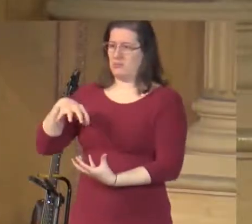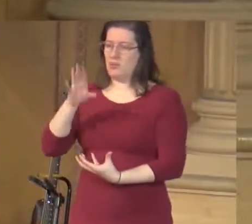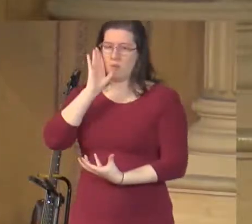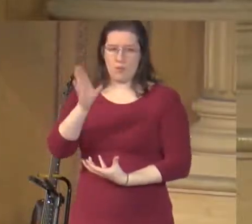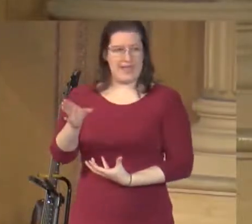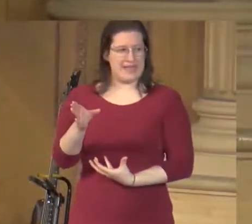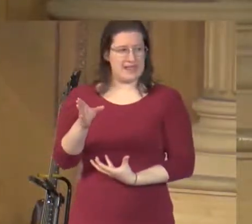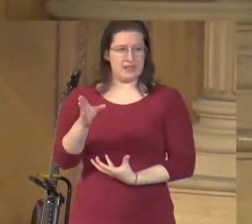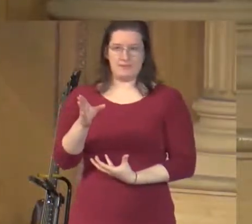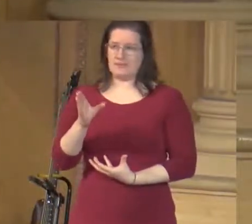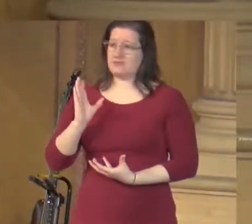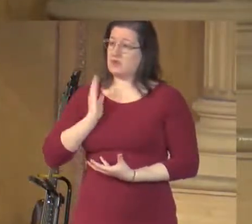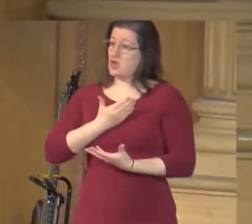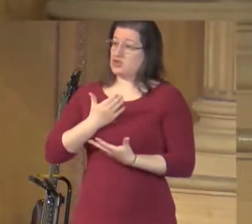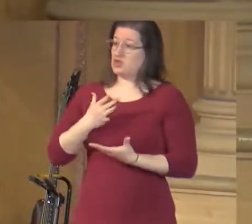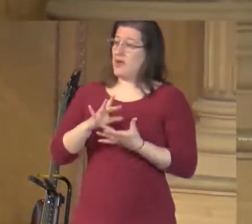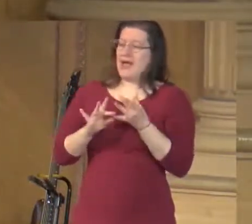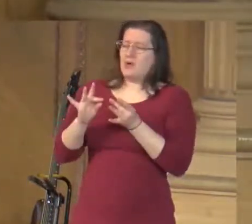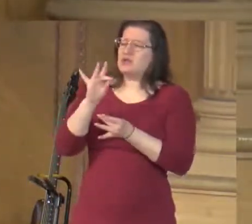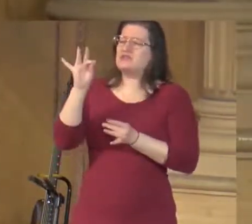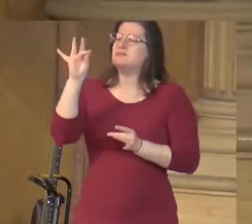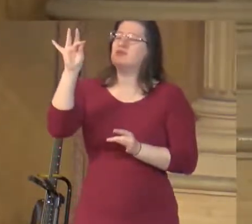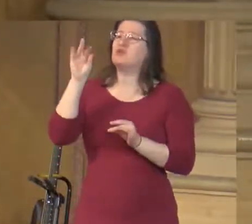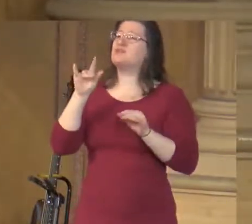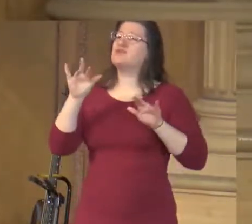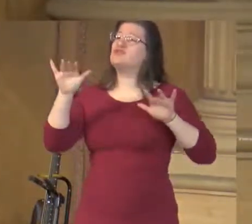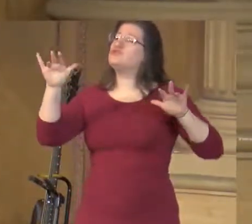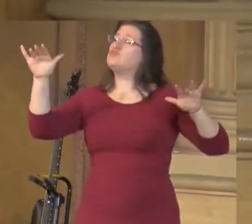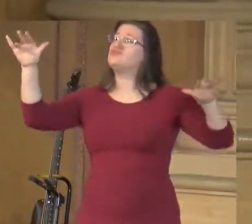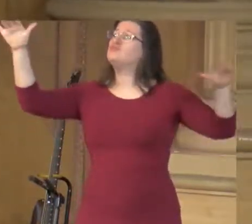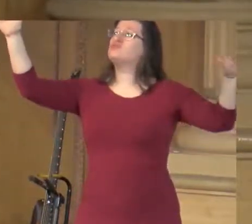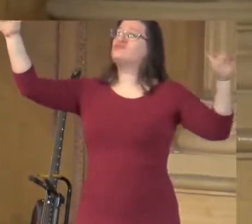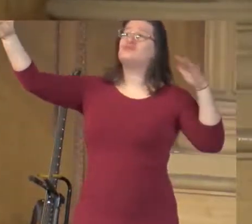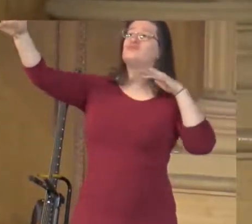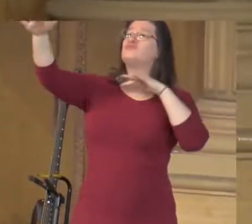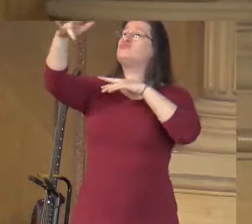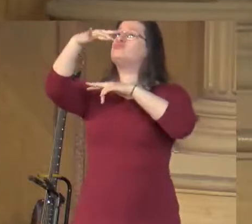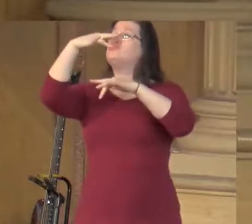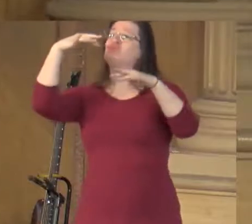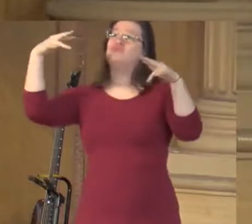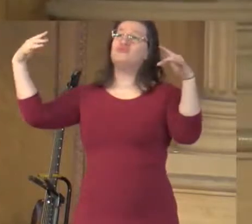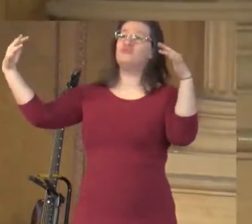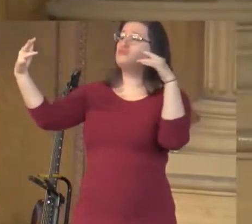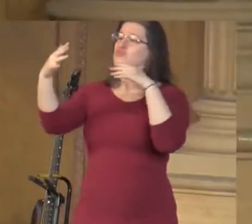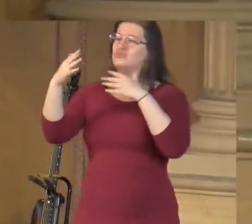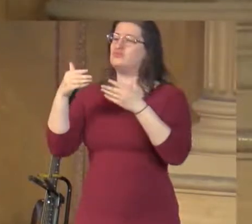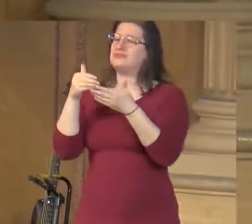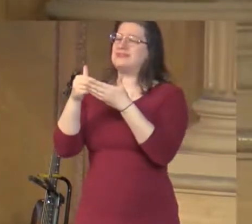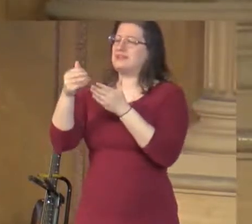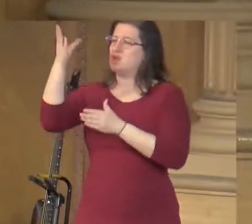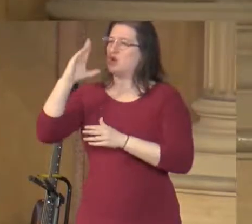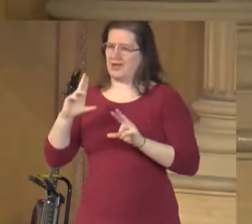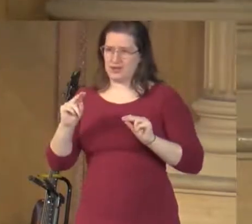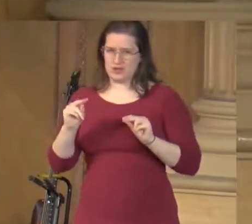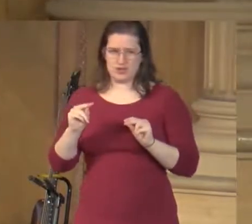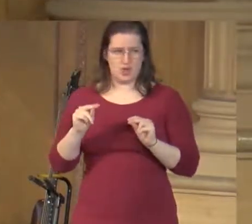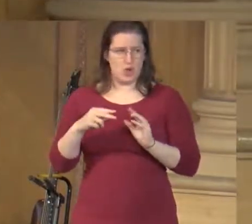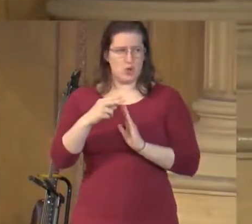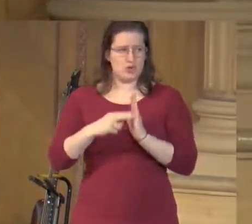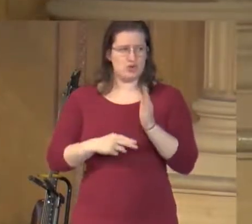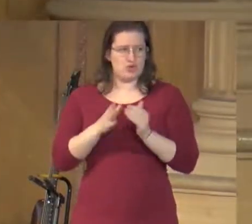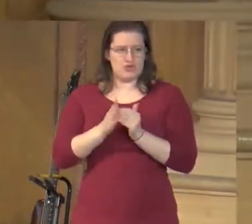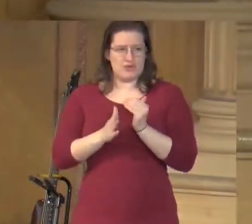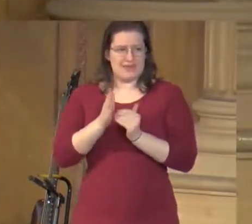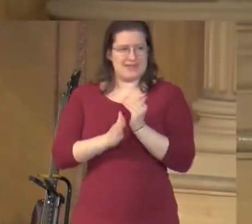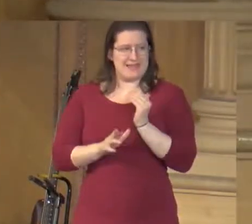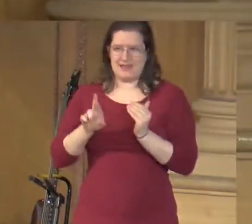spirits disconnected, floating off in the presence of God's spirit. But you read the book of Revelation and the final